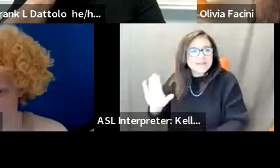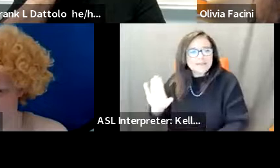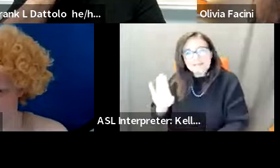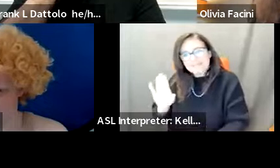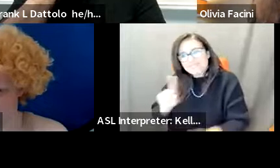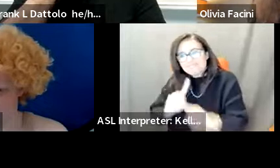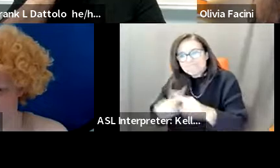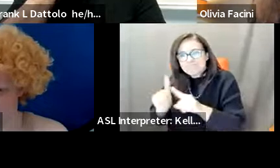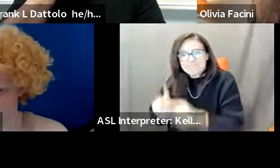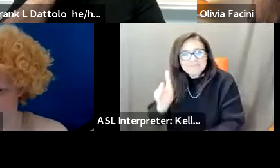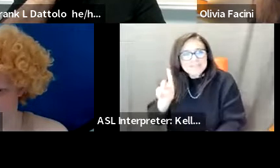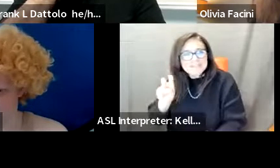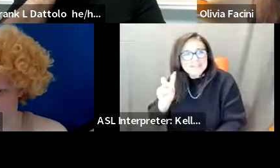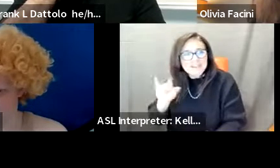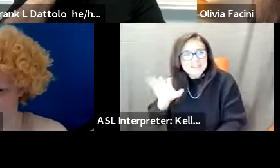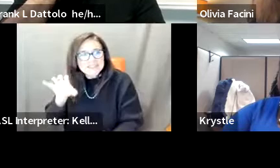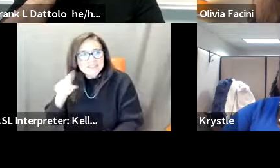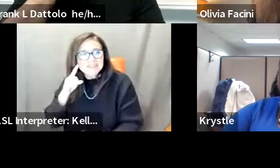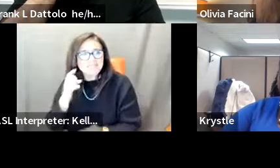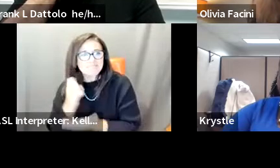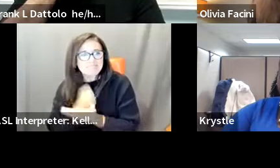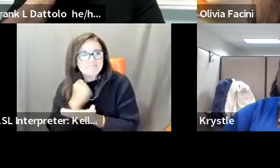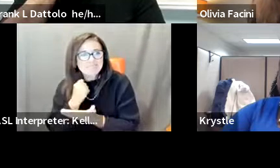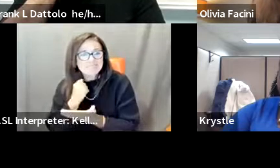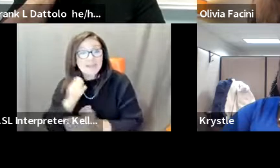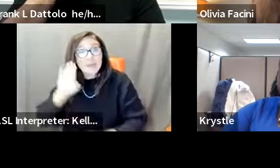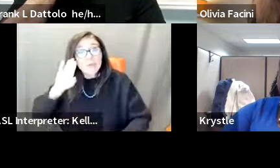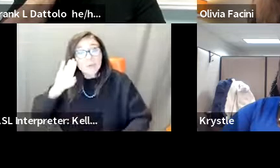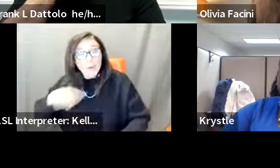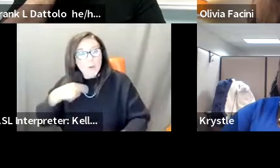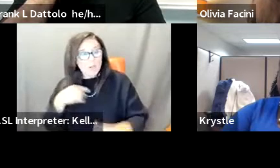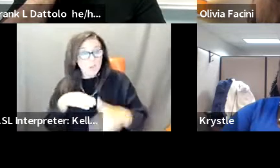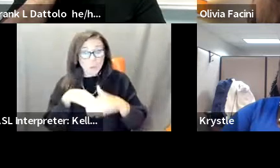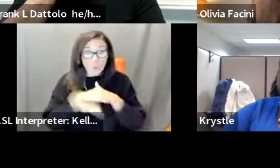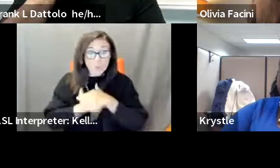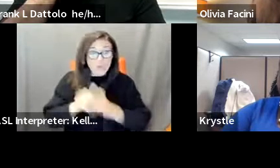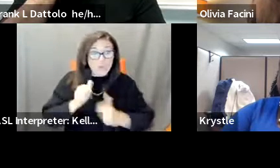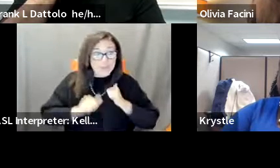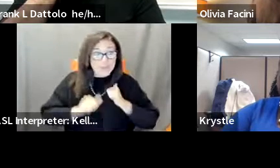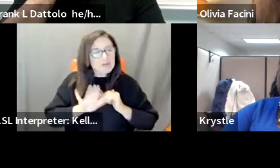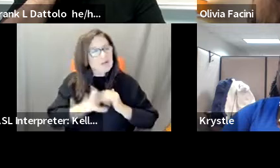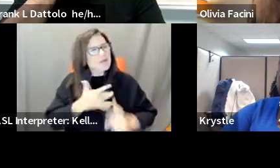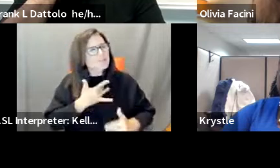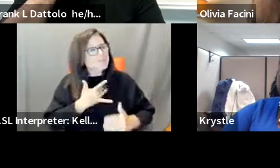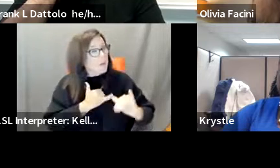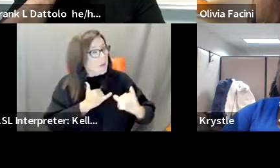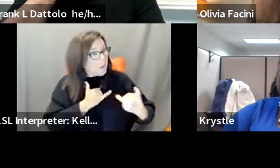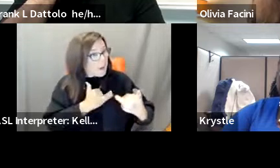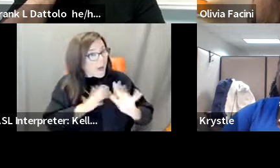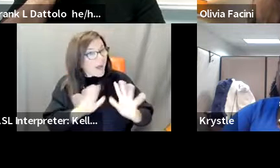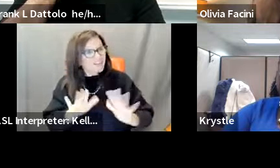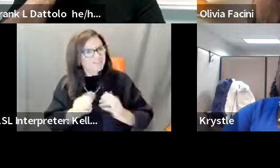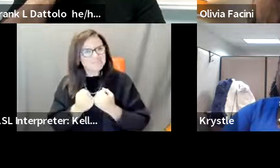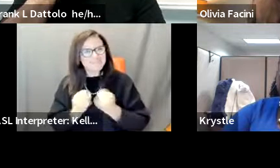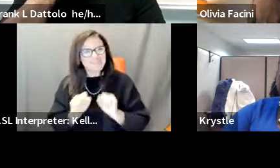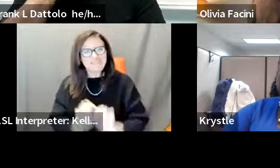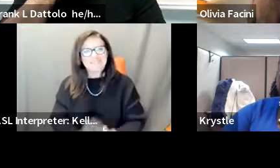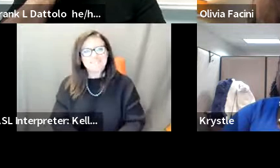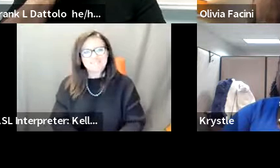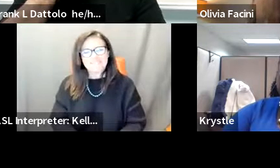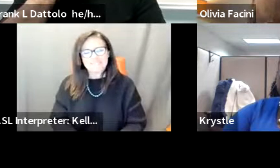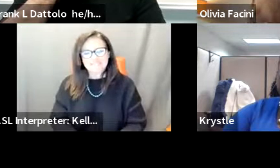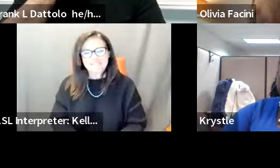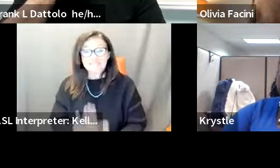different venues, it's a safe space for them. There's been times when I've been at venues, and if I made